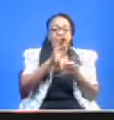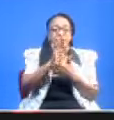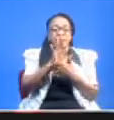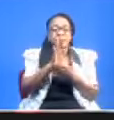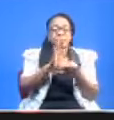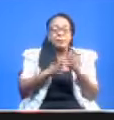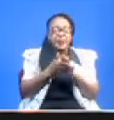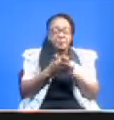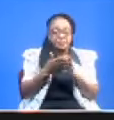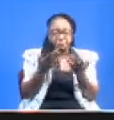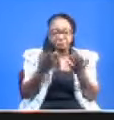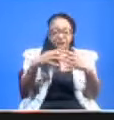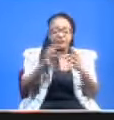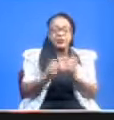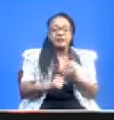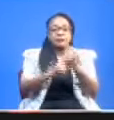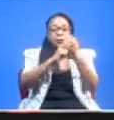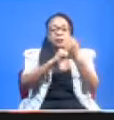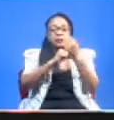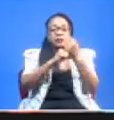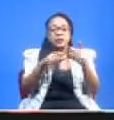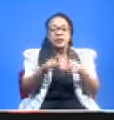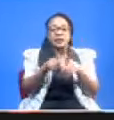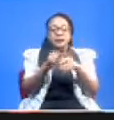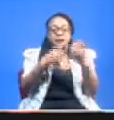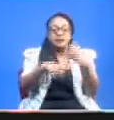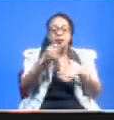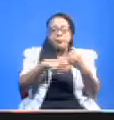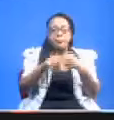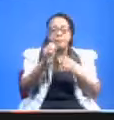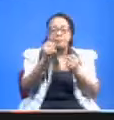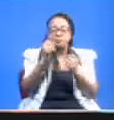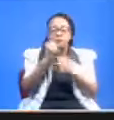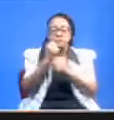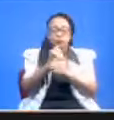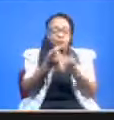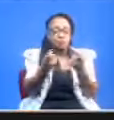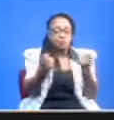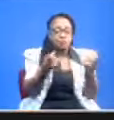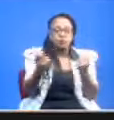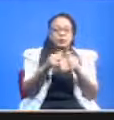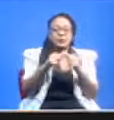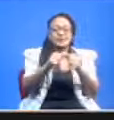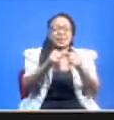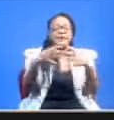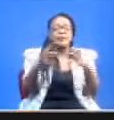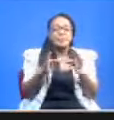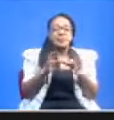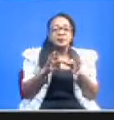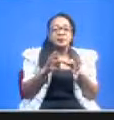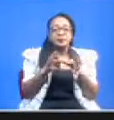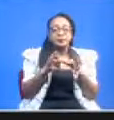the breadwinner in the household as she performs manual jobs to sustain the family.